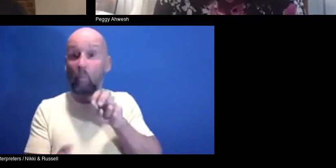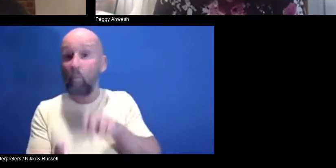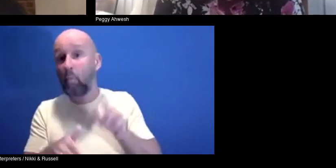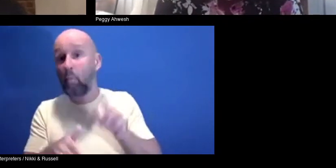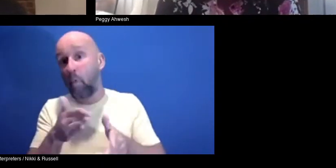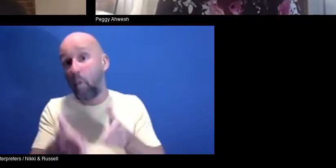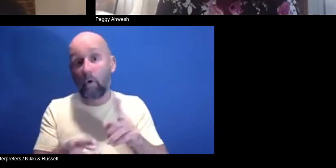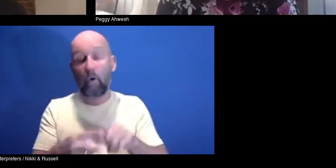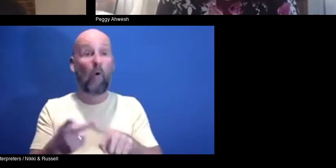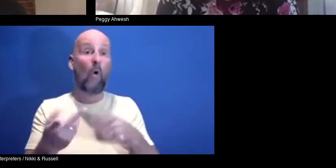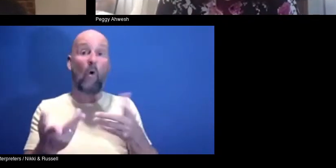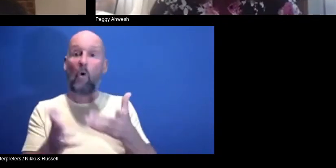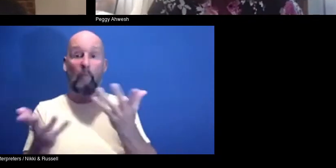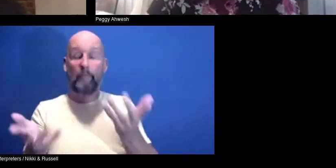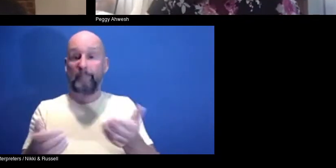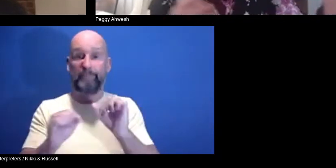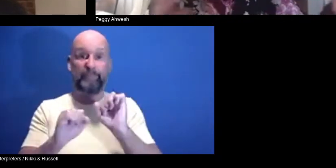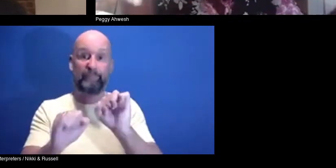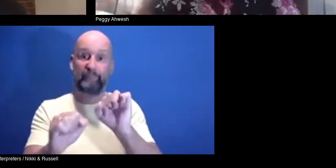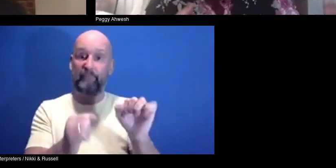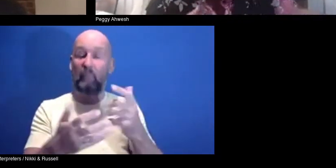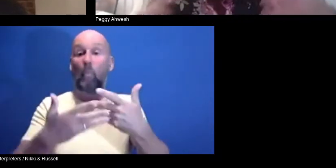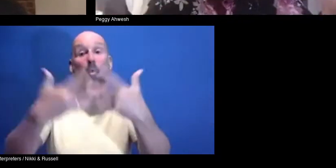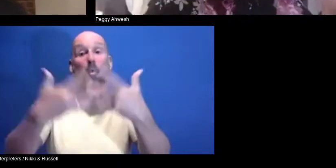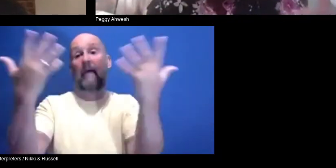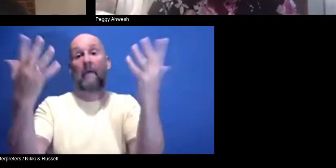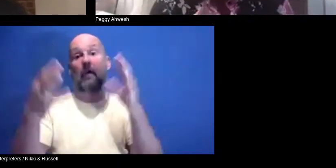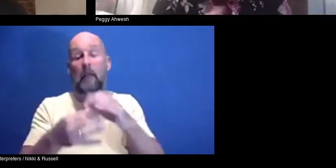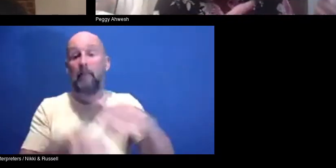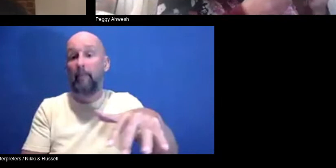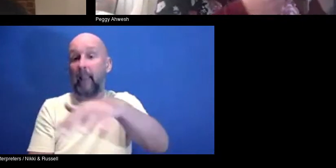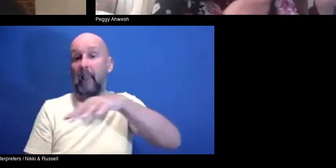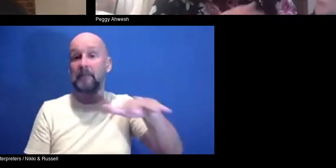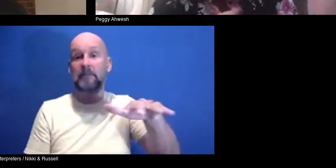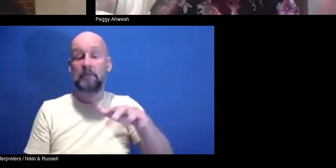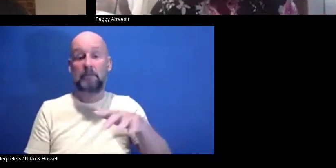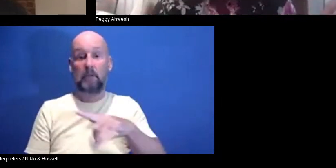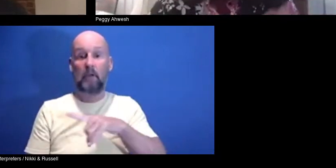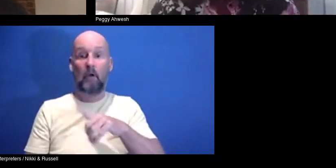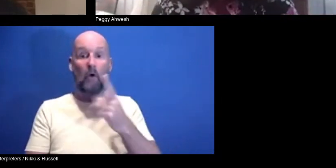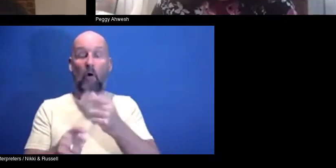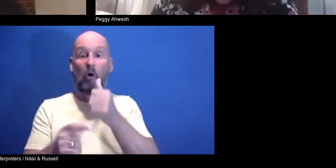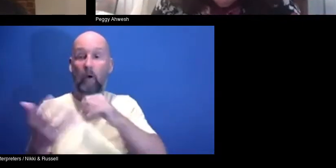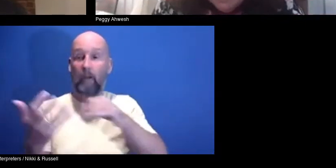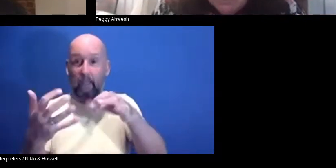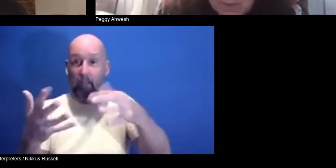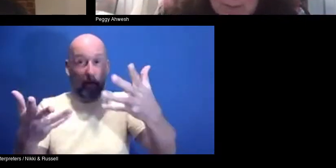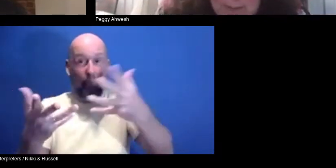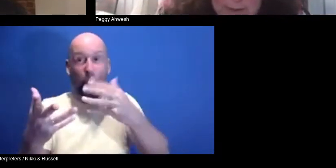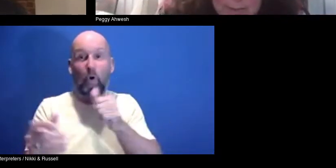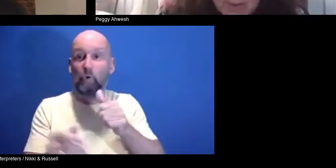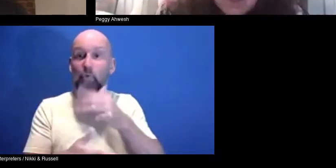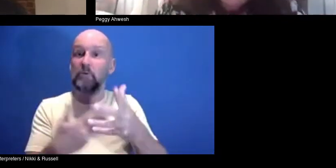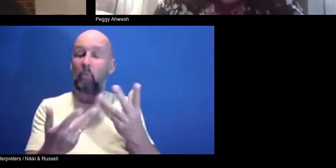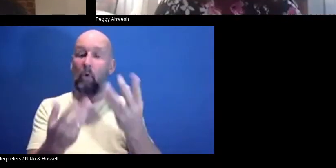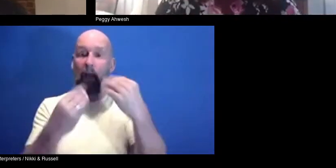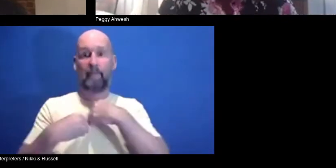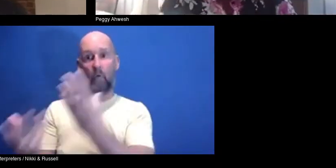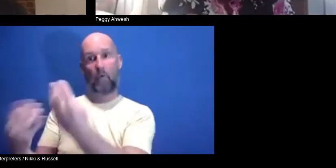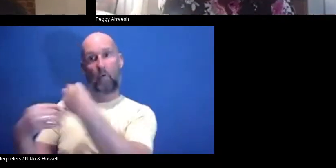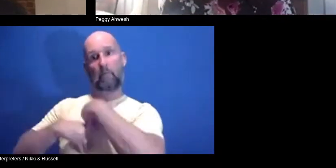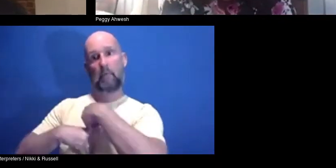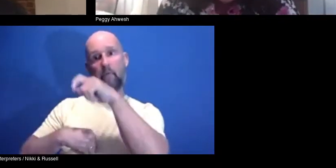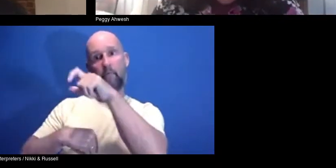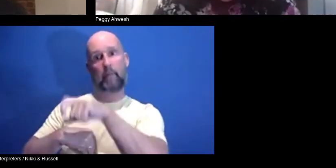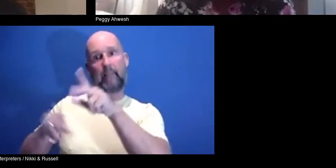kind of relationship to whatever place you were, or the instrument you use, or, you know, whatever, whatever the details were.